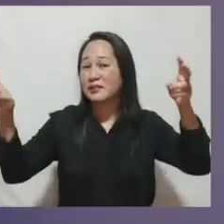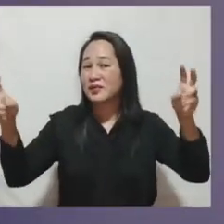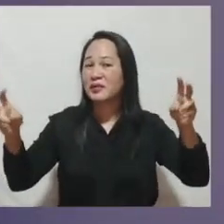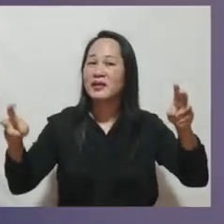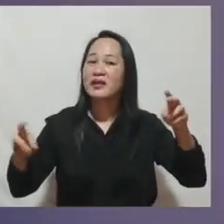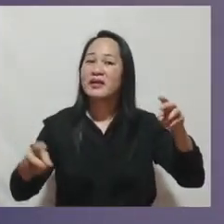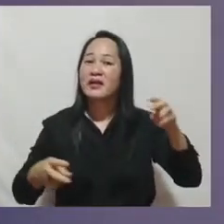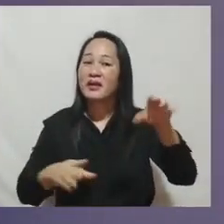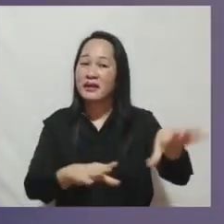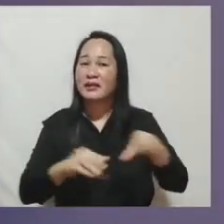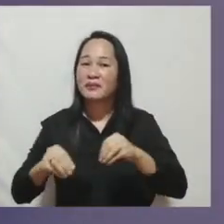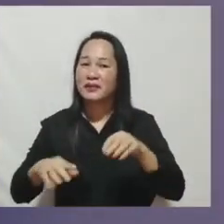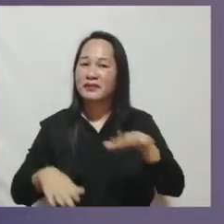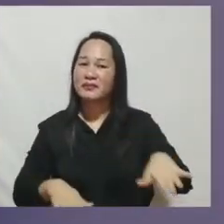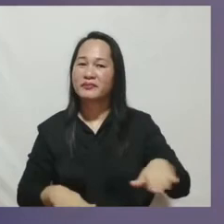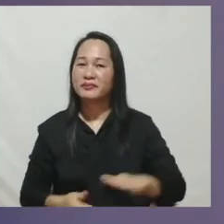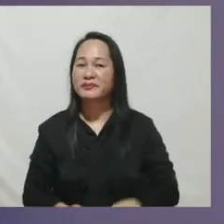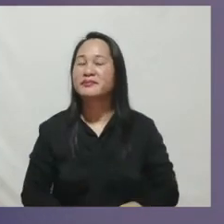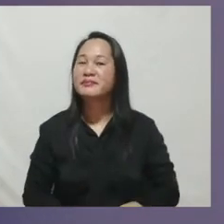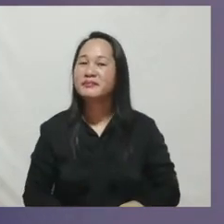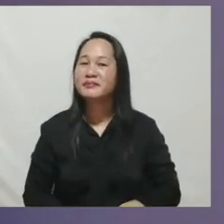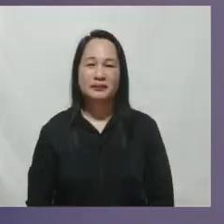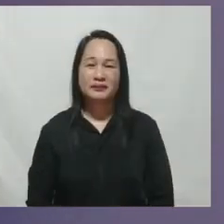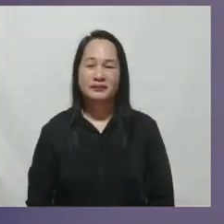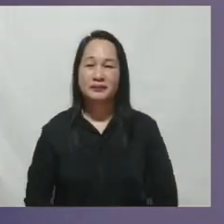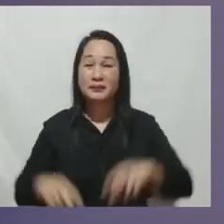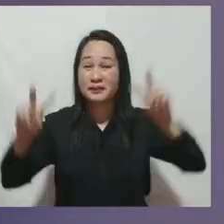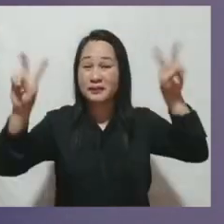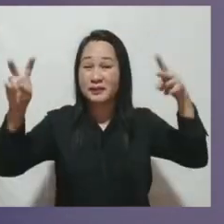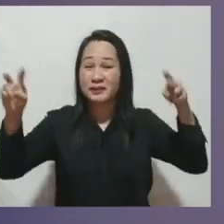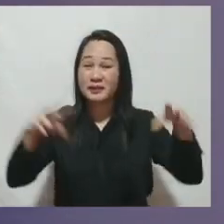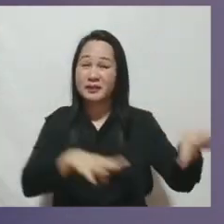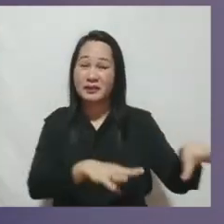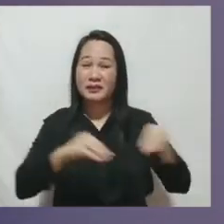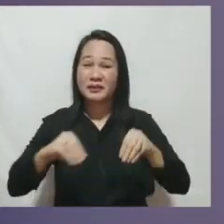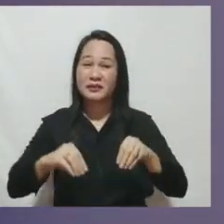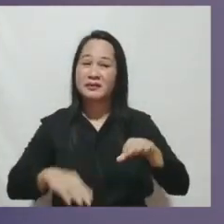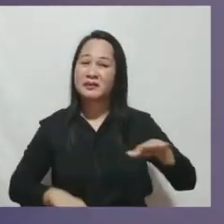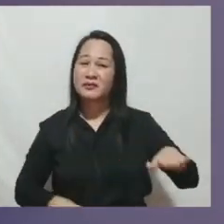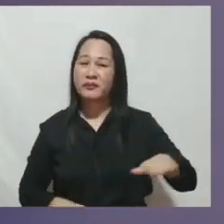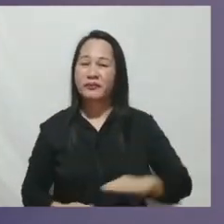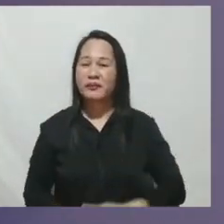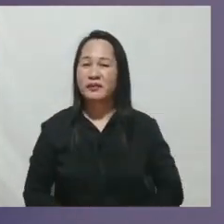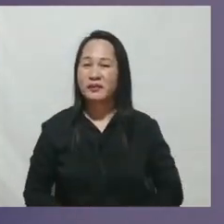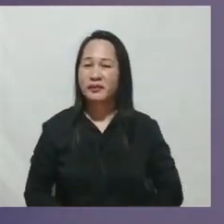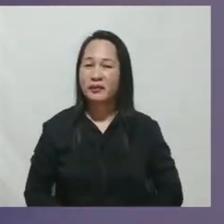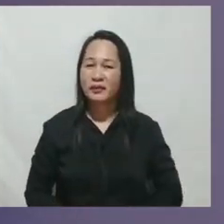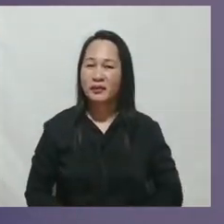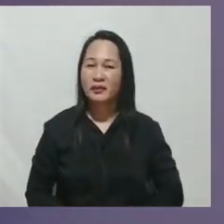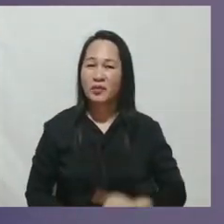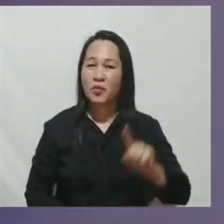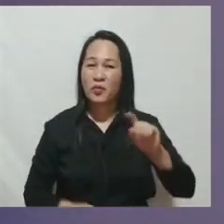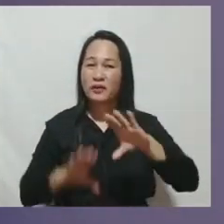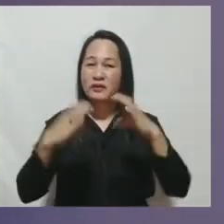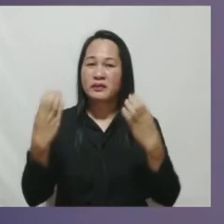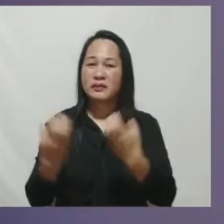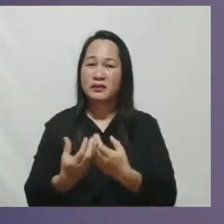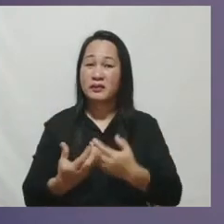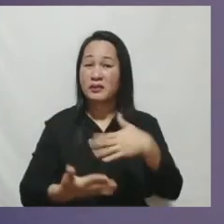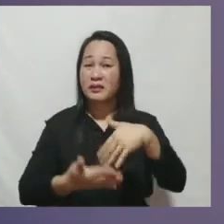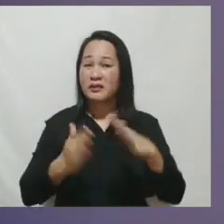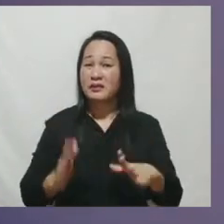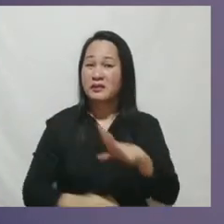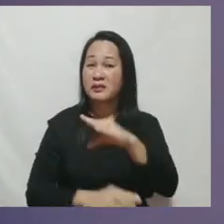The Adopted Child. In one class, the students and their teacher were examining a